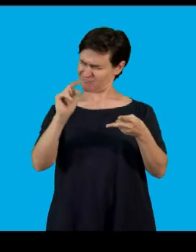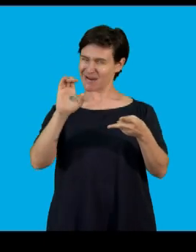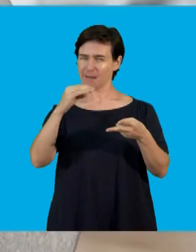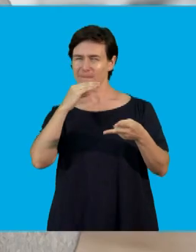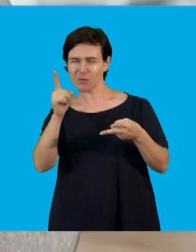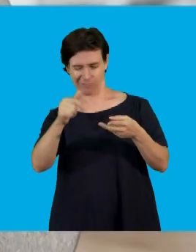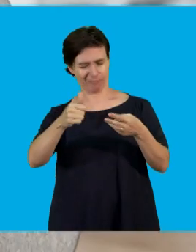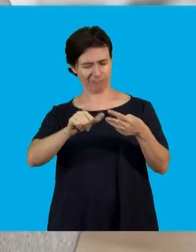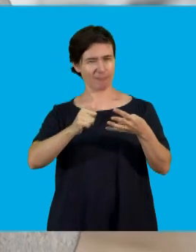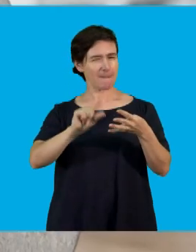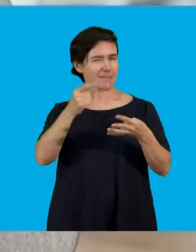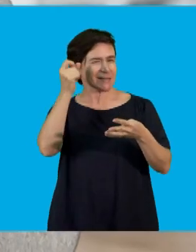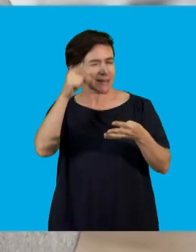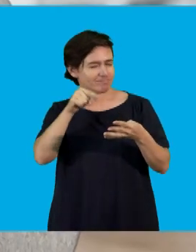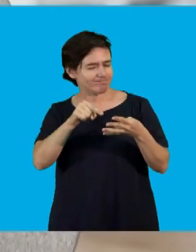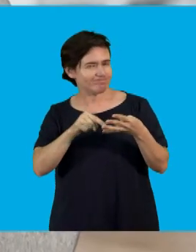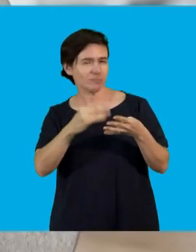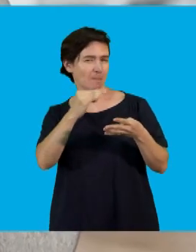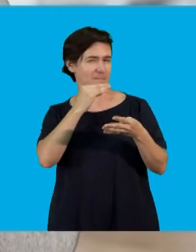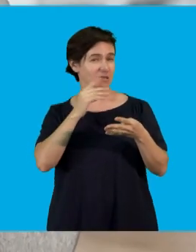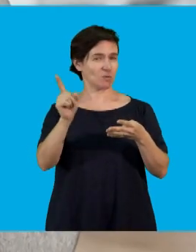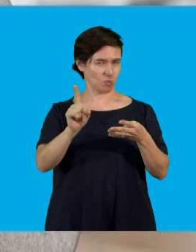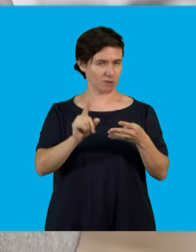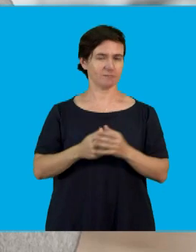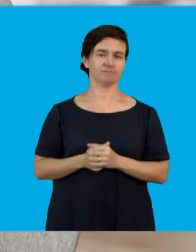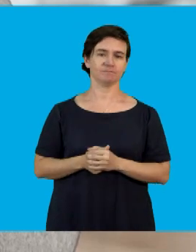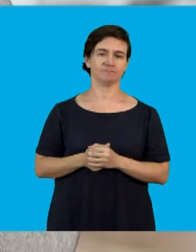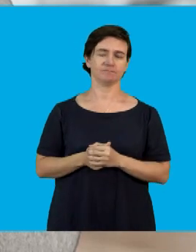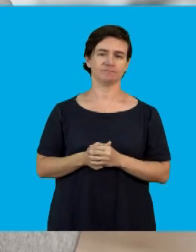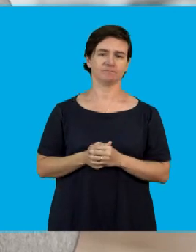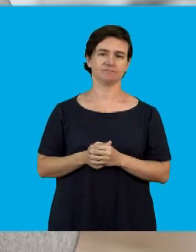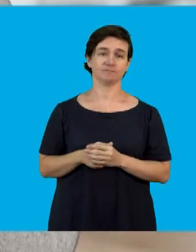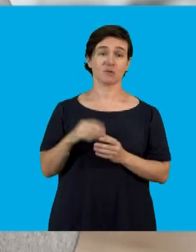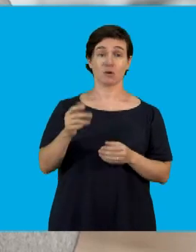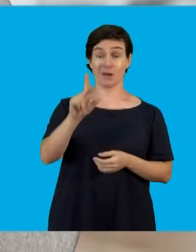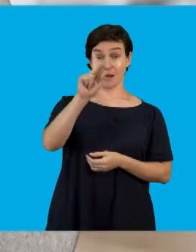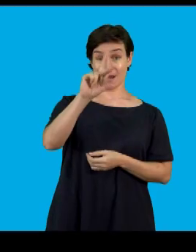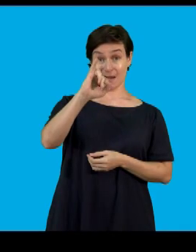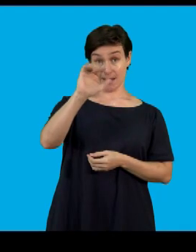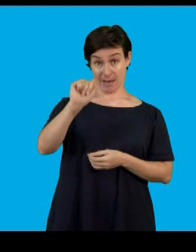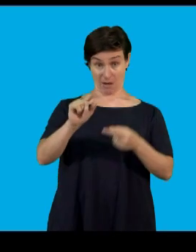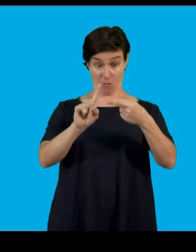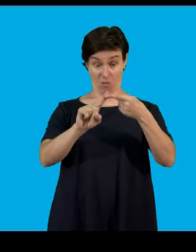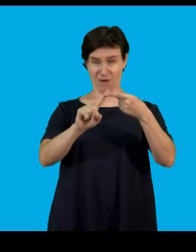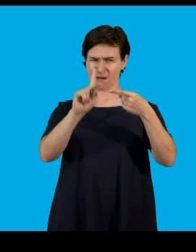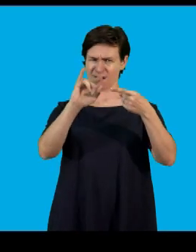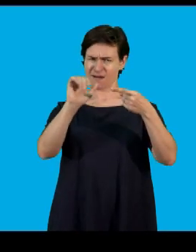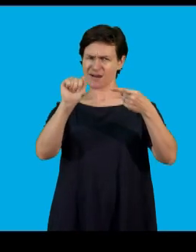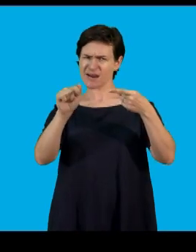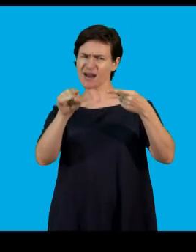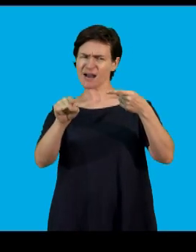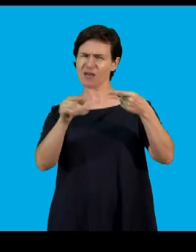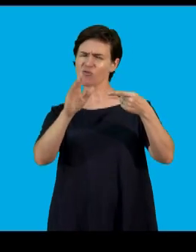and what is it that they are for, or they fall under which form of ownership. So here, this form of ownership is capable of